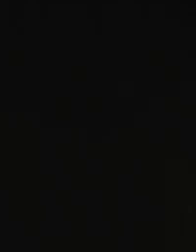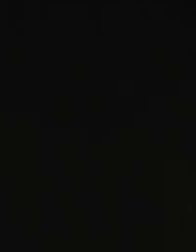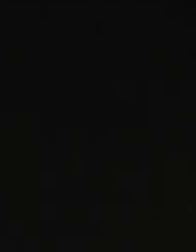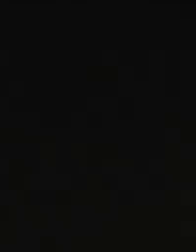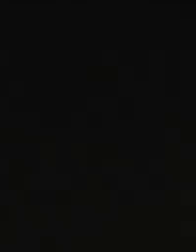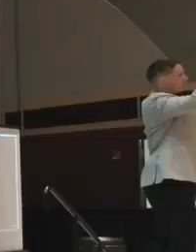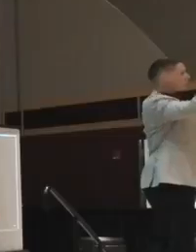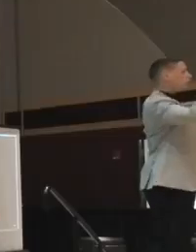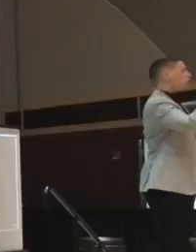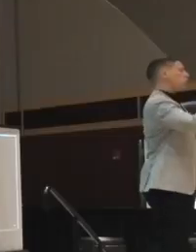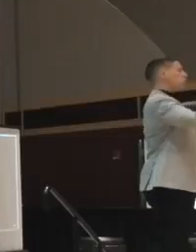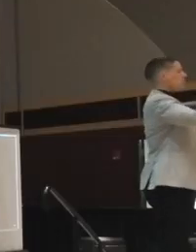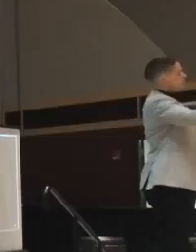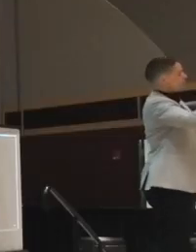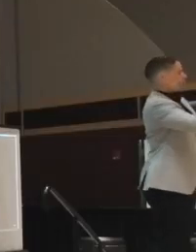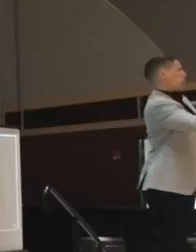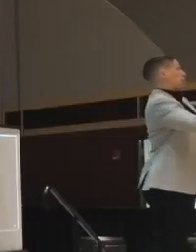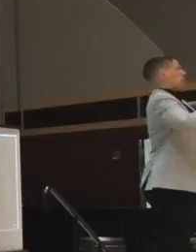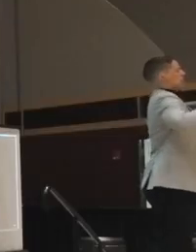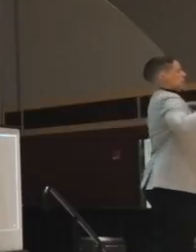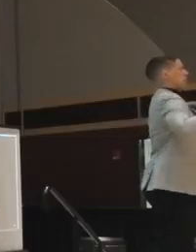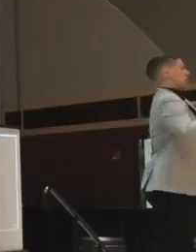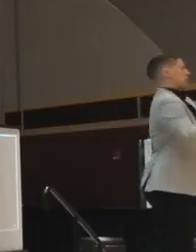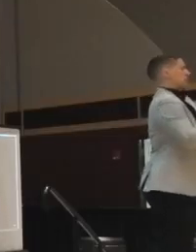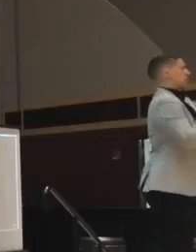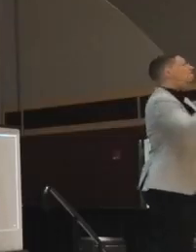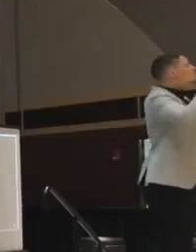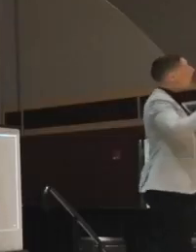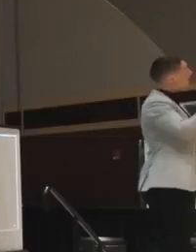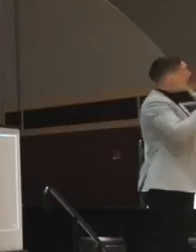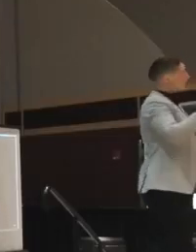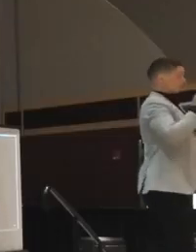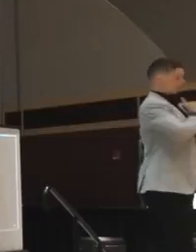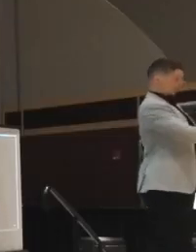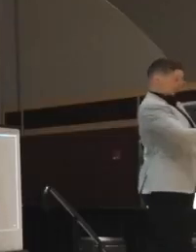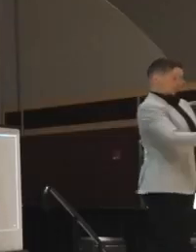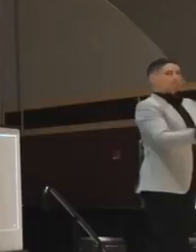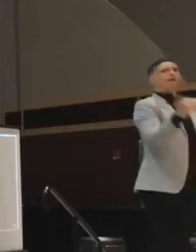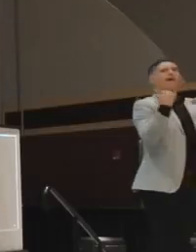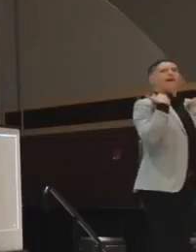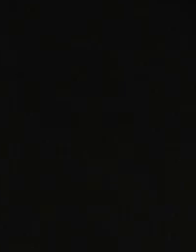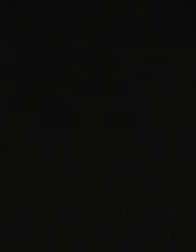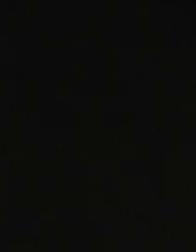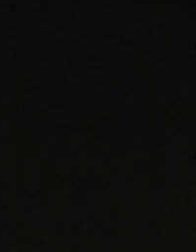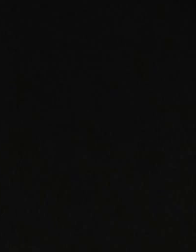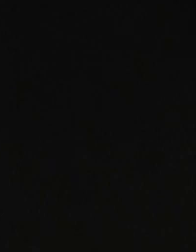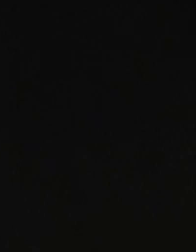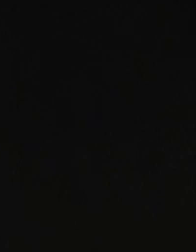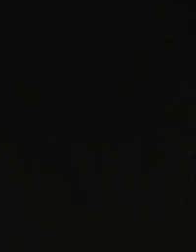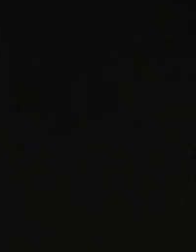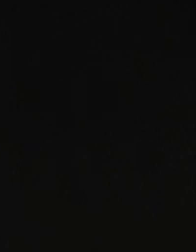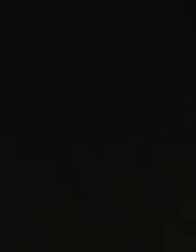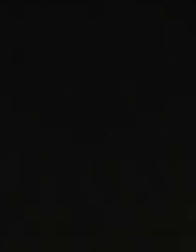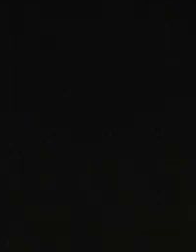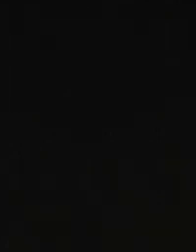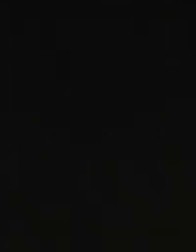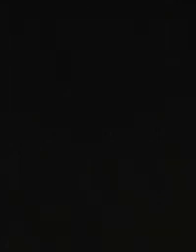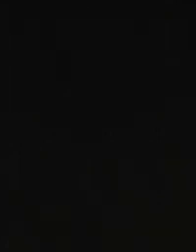department. All right, people that are different have uneven skills. Now, here's Grace Murray Hopper, computer